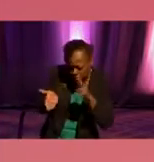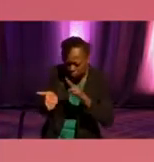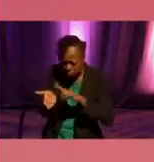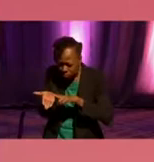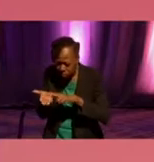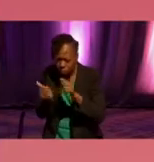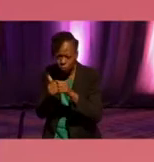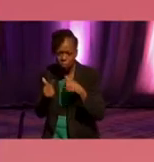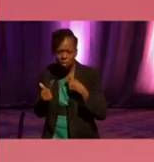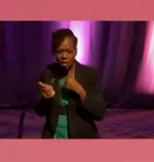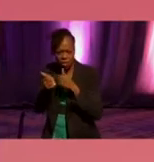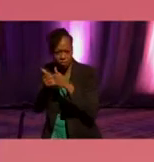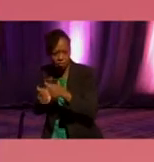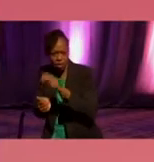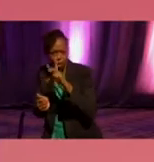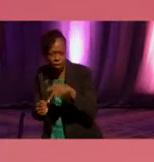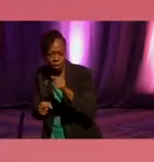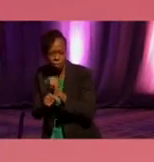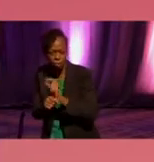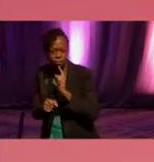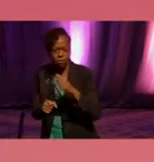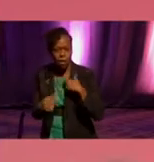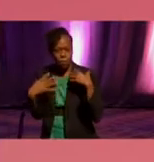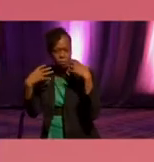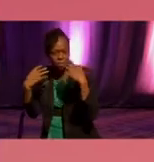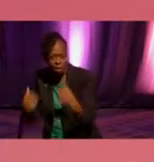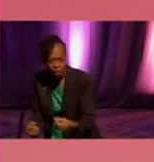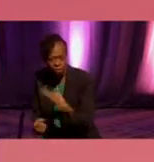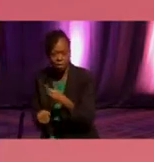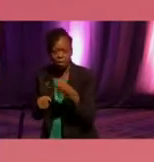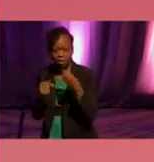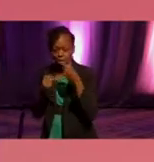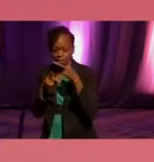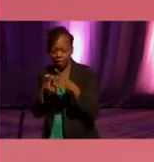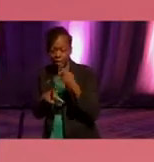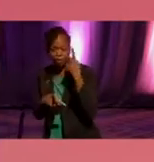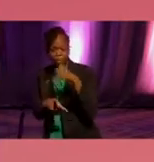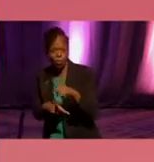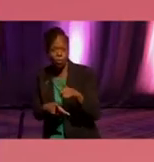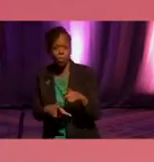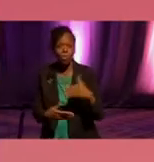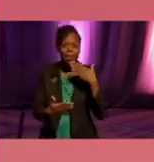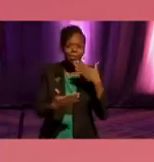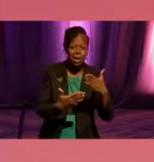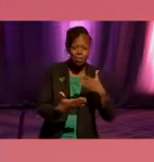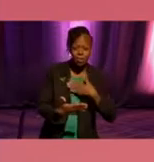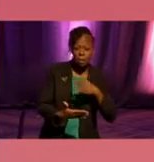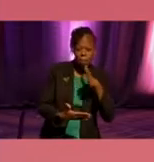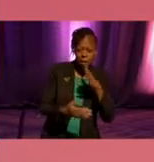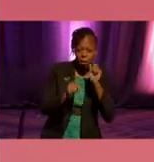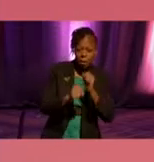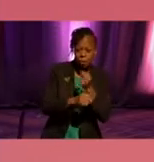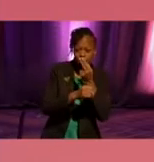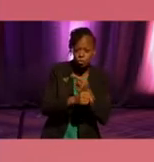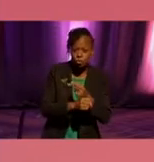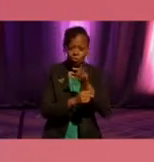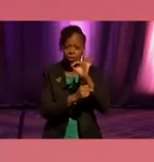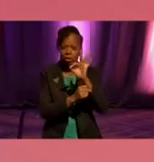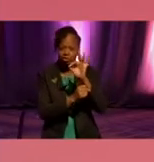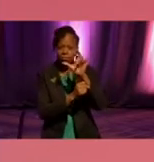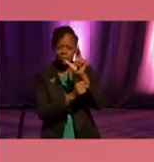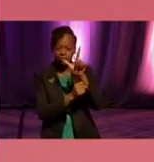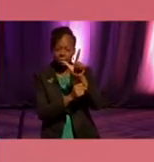up and made sure that I was healthy and cared for. I'm thankful that my mom was able to use FMLA